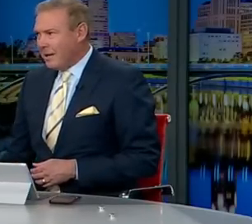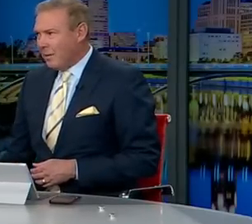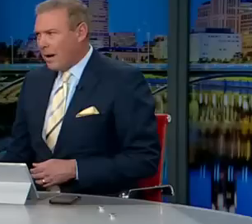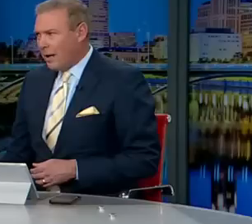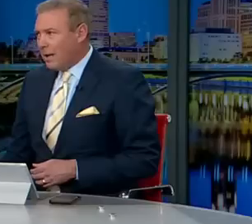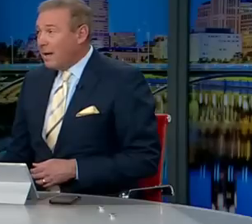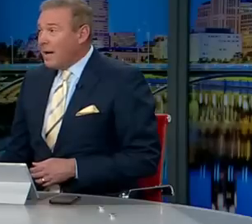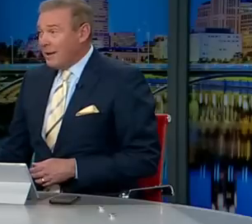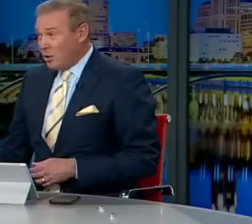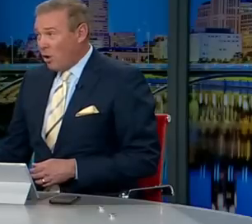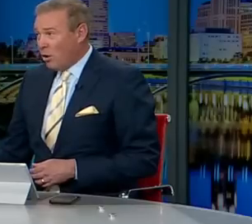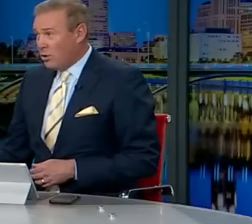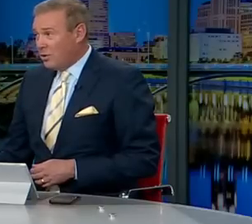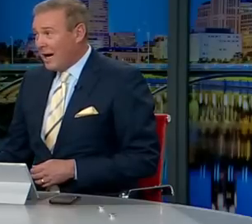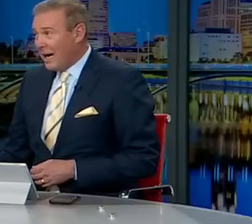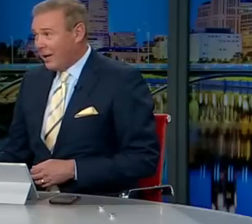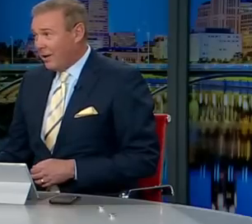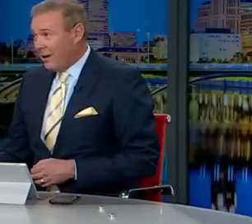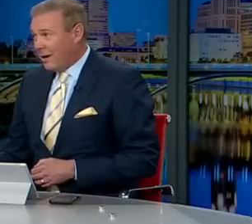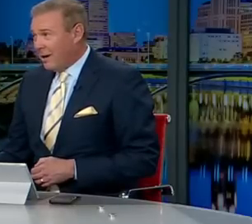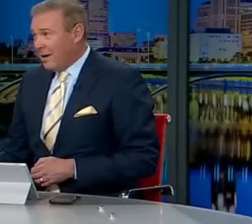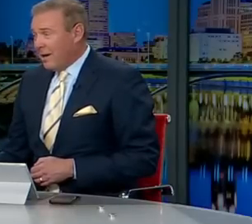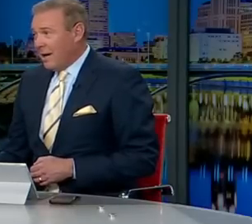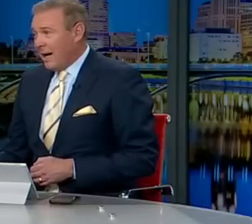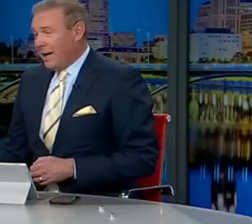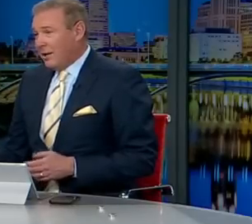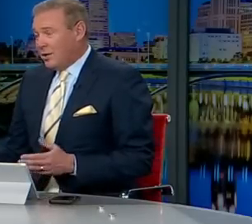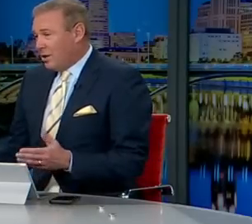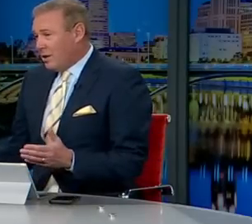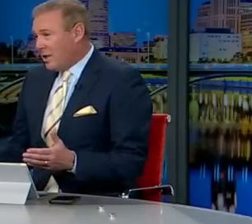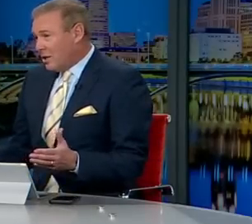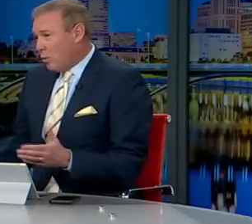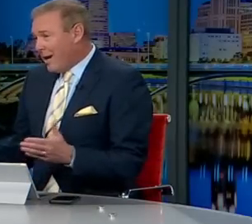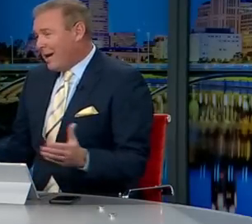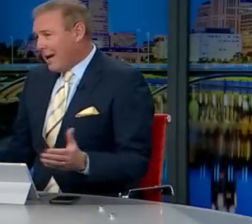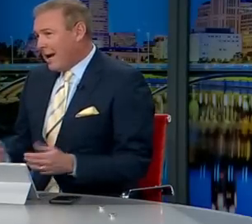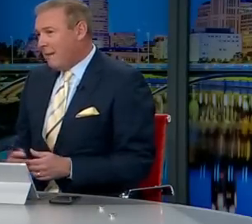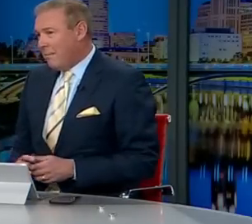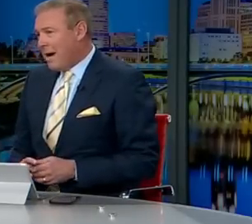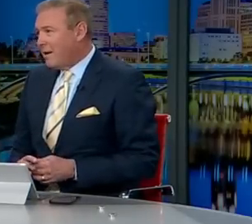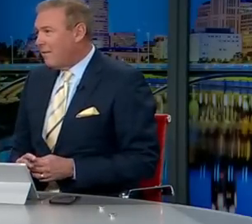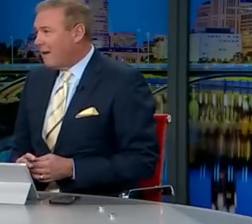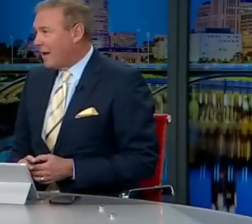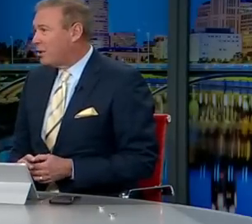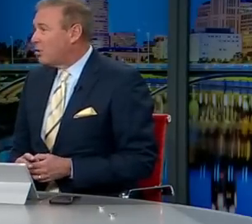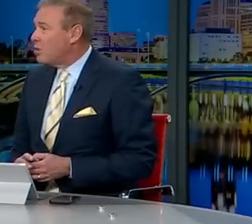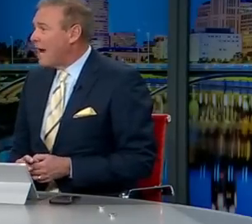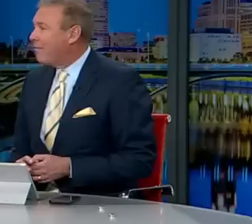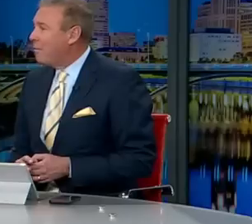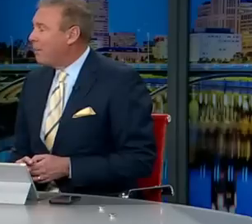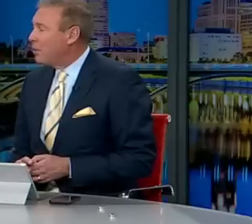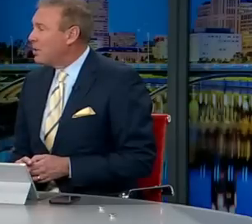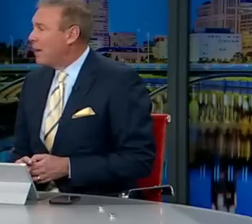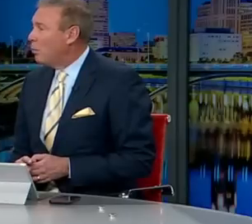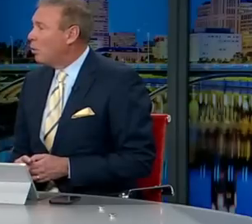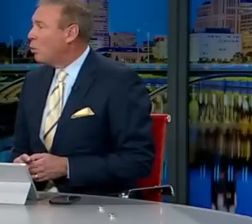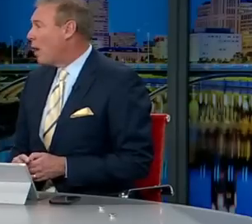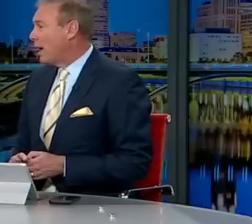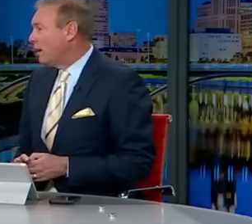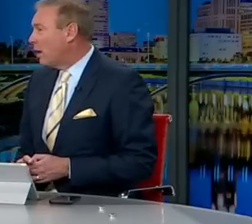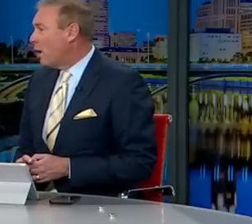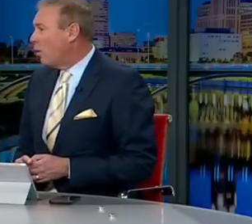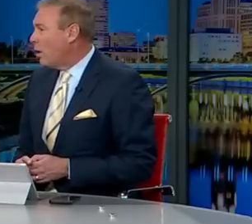is an Iditarod. And the dogs are tired. The dogs. And she says we cannot manufacture staff members,